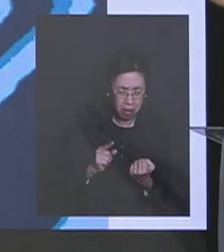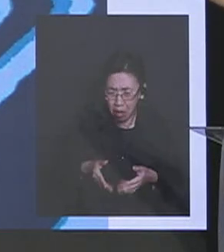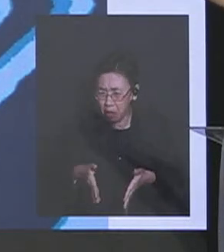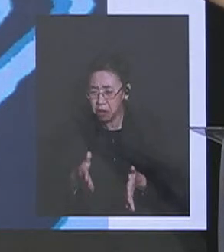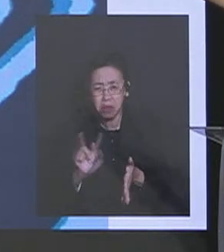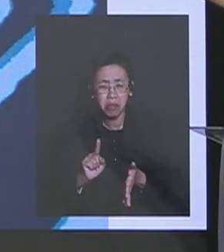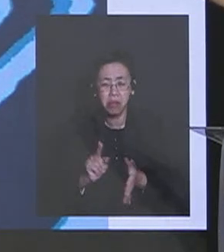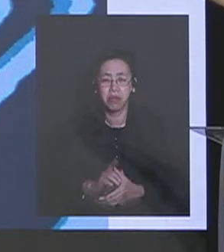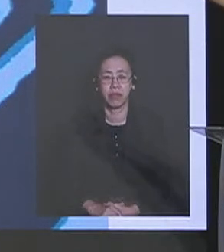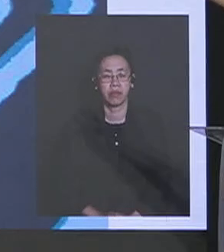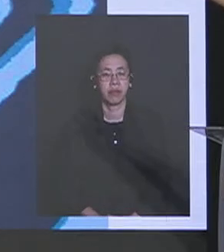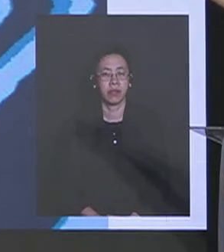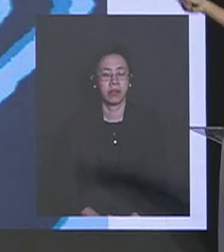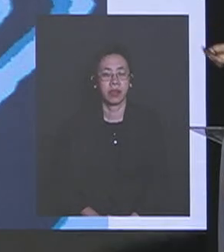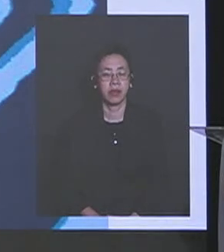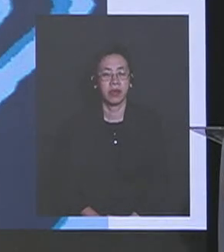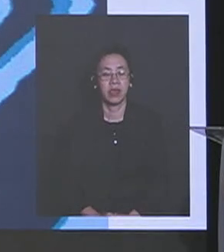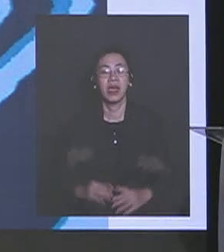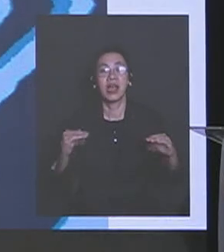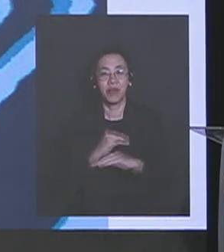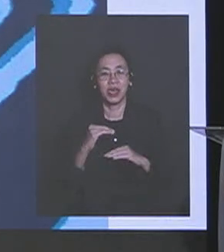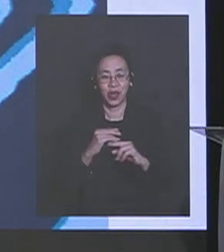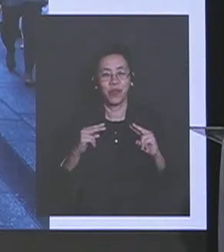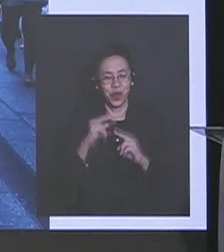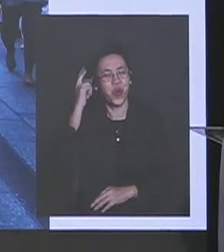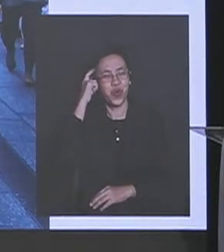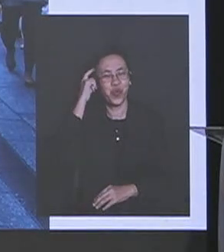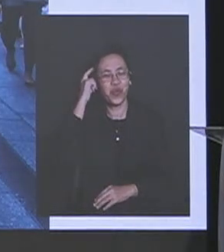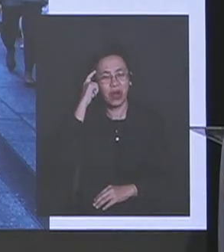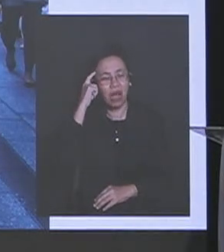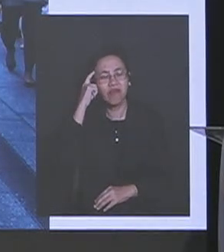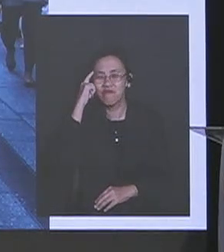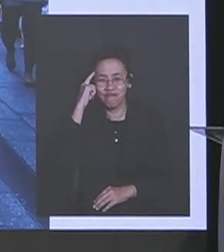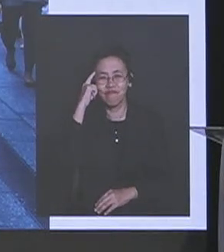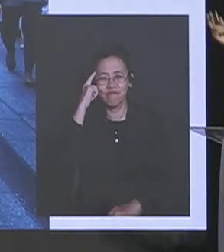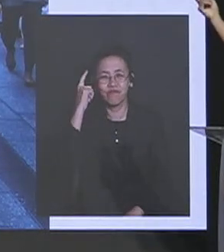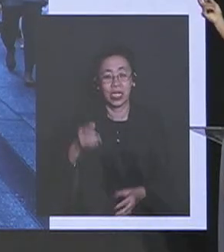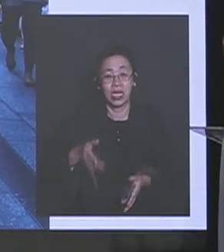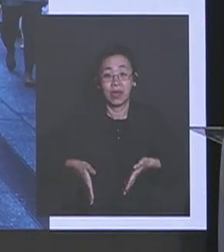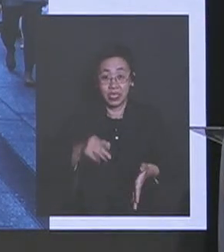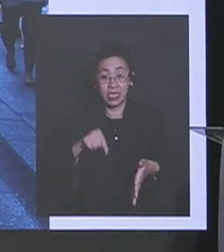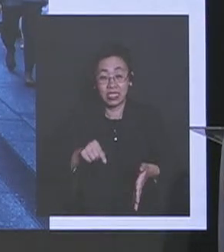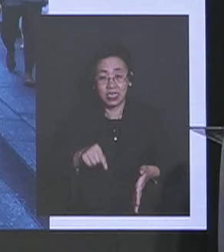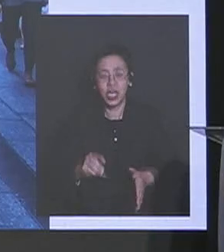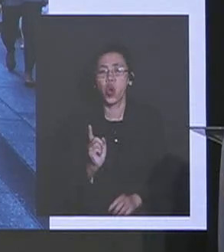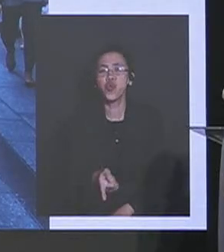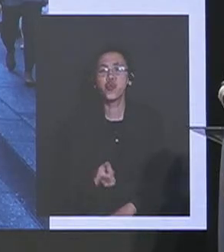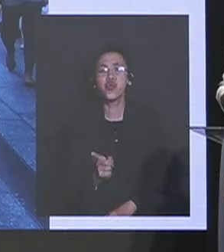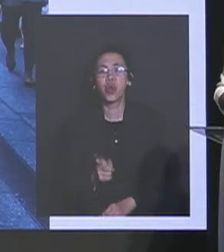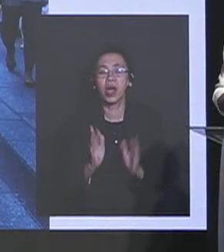space, it's not going away, because it became really popular, and now we have the Times Square that we have